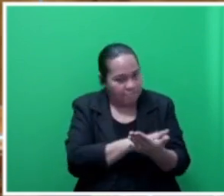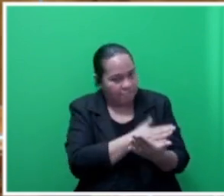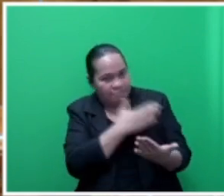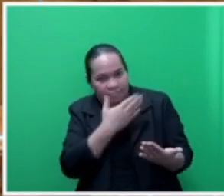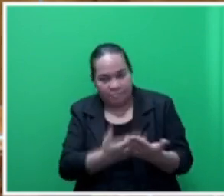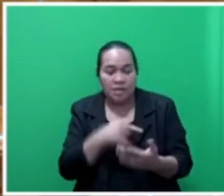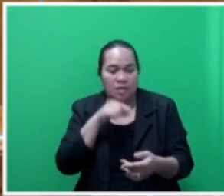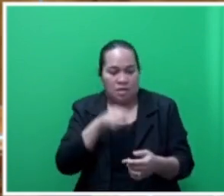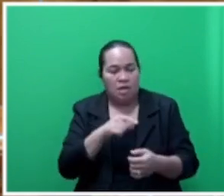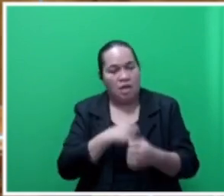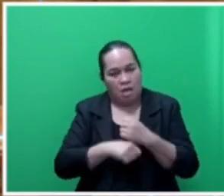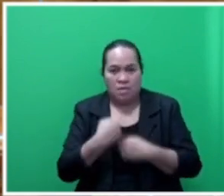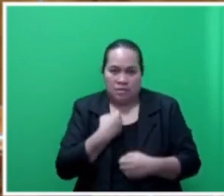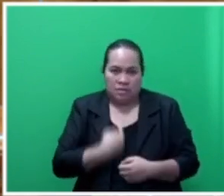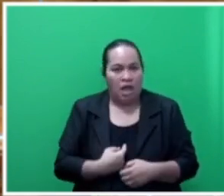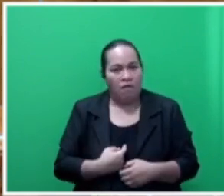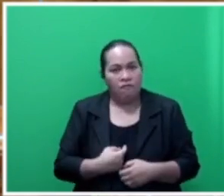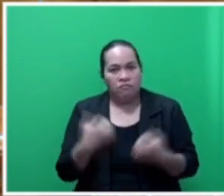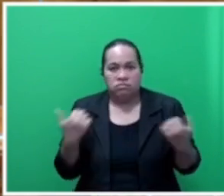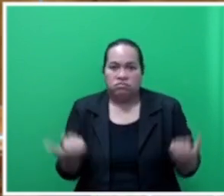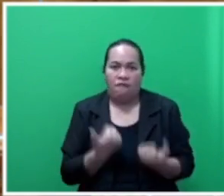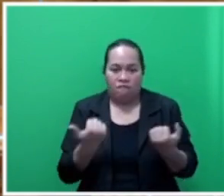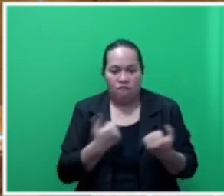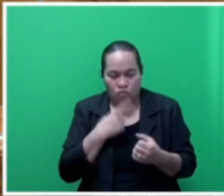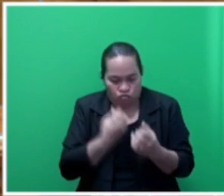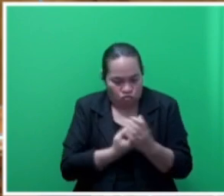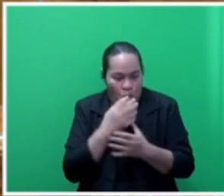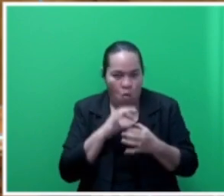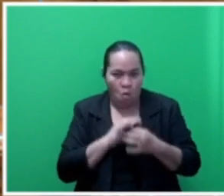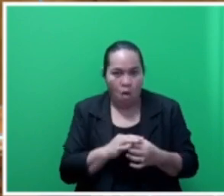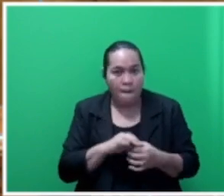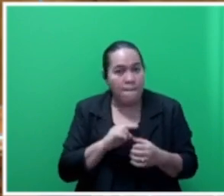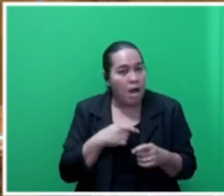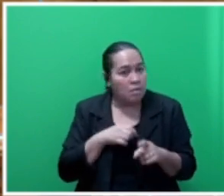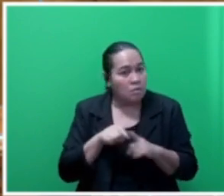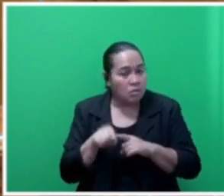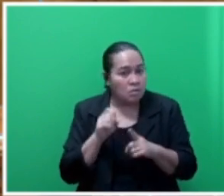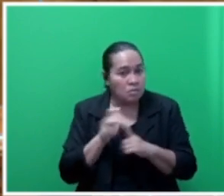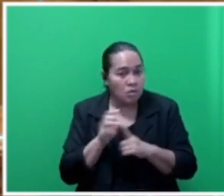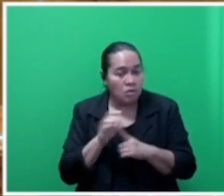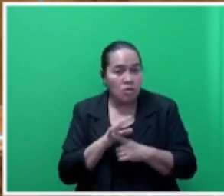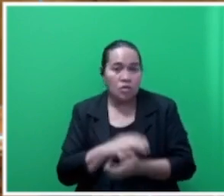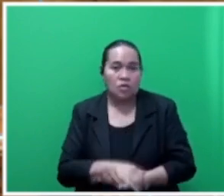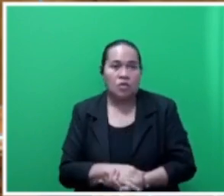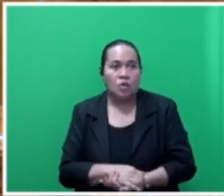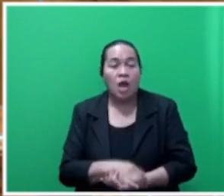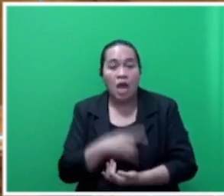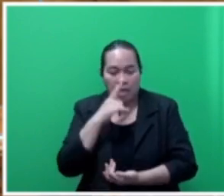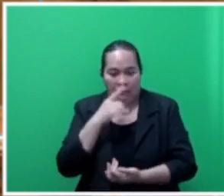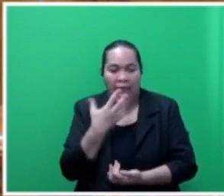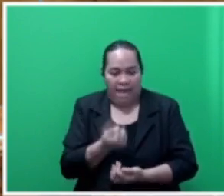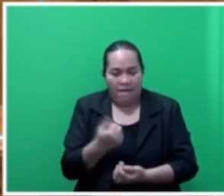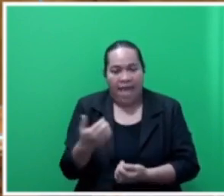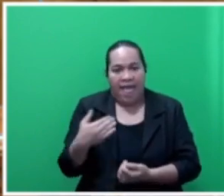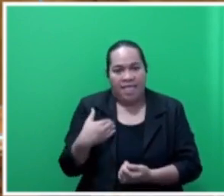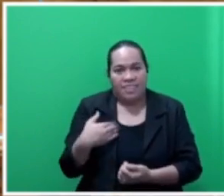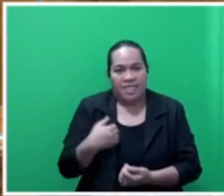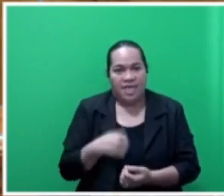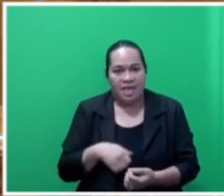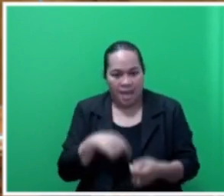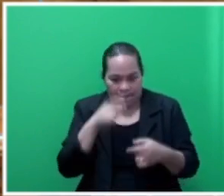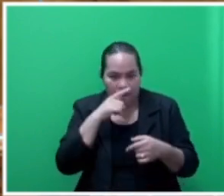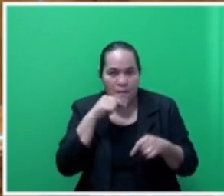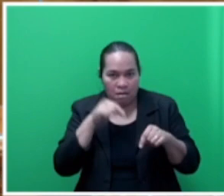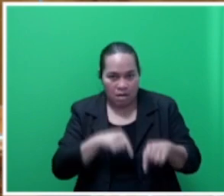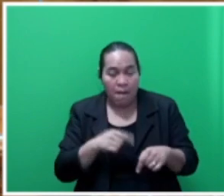self-sufficient in a very short time. And more importantly, they then have a very healthy population because